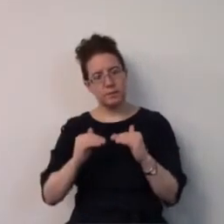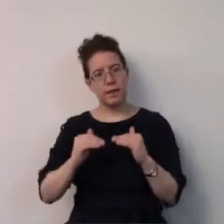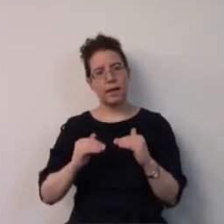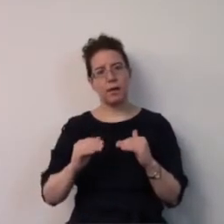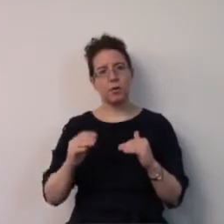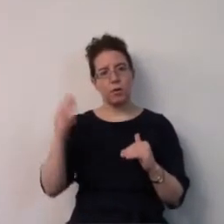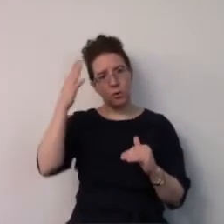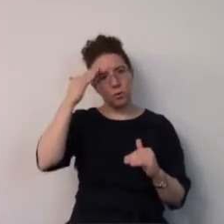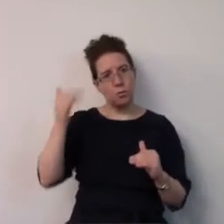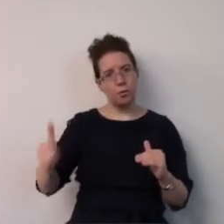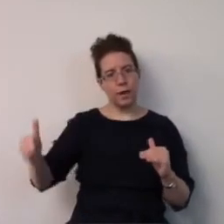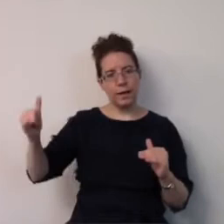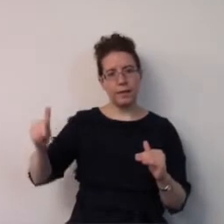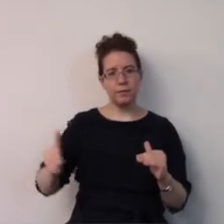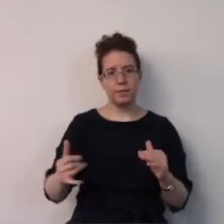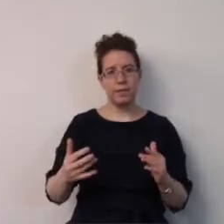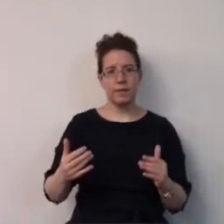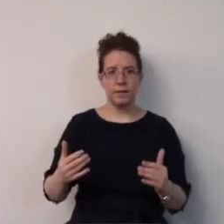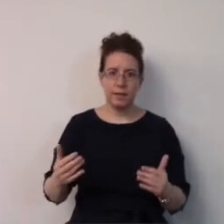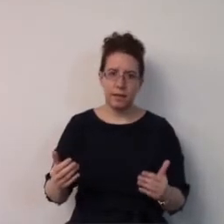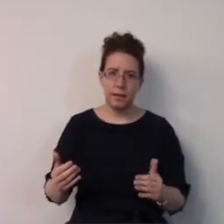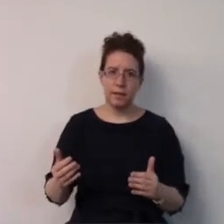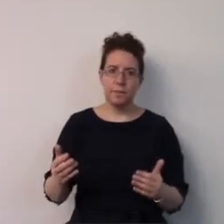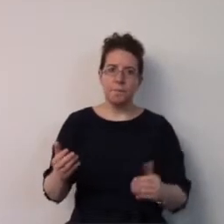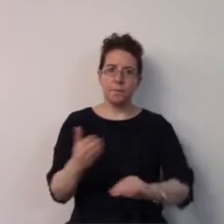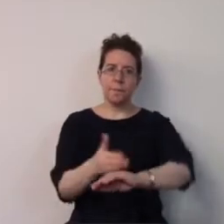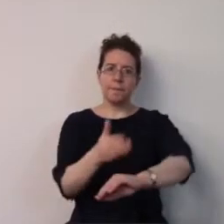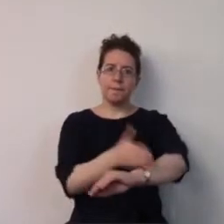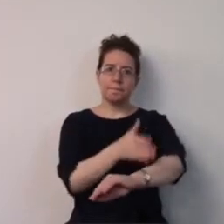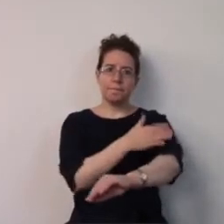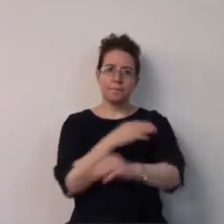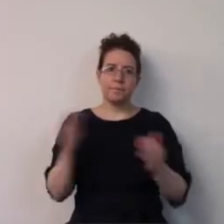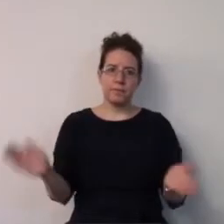till seven times pass over him. That's 7 years.